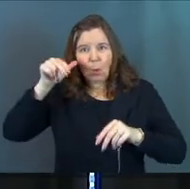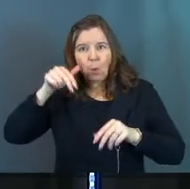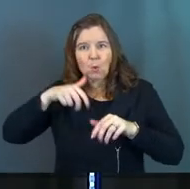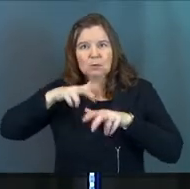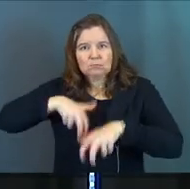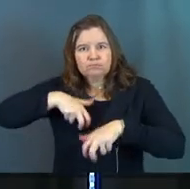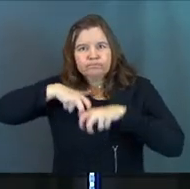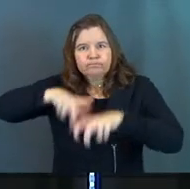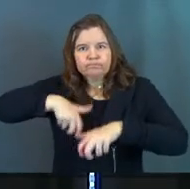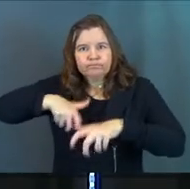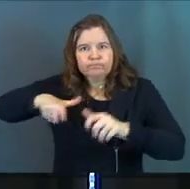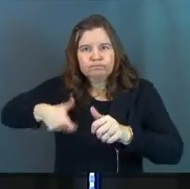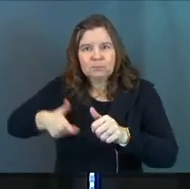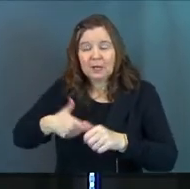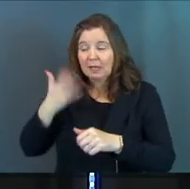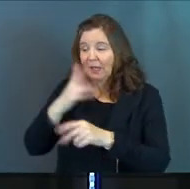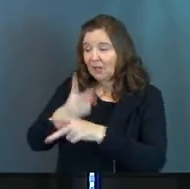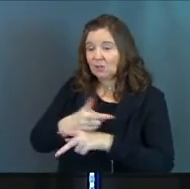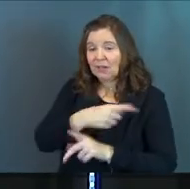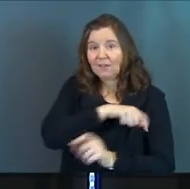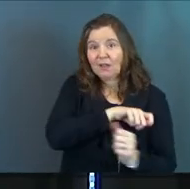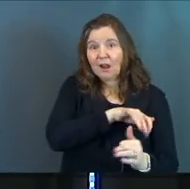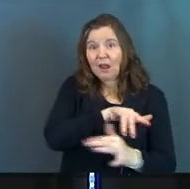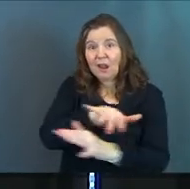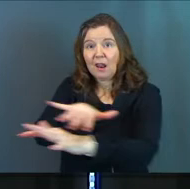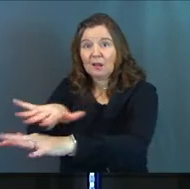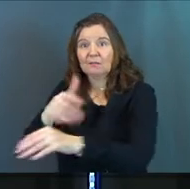and all that kind of stuff, God just took care of him in the Red Sea.